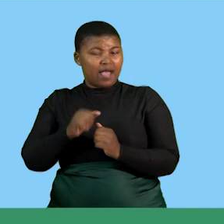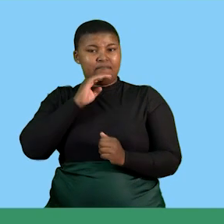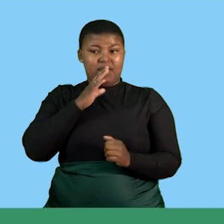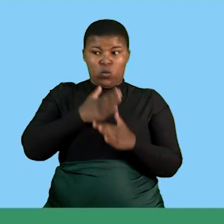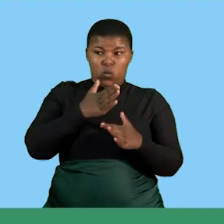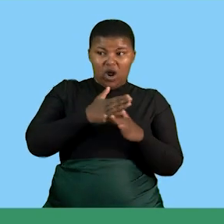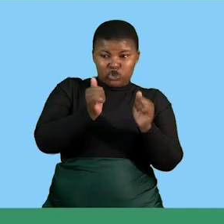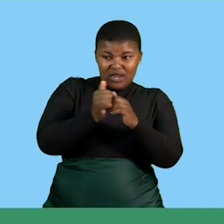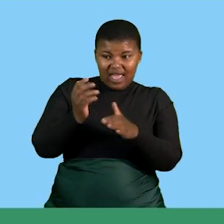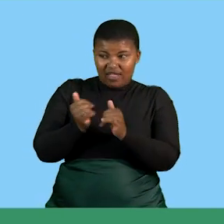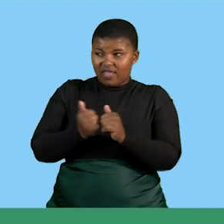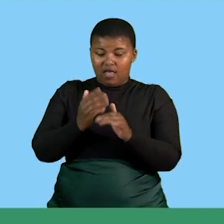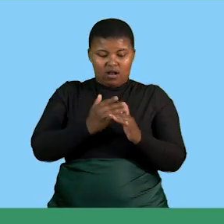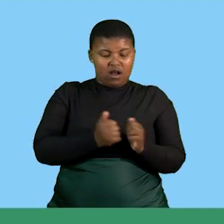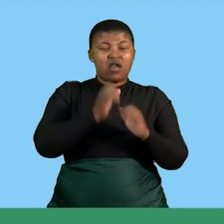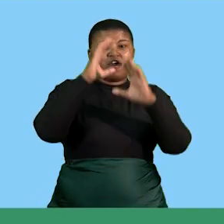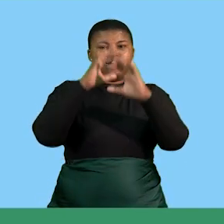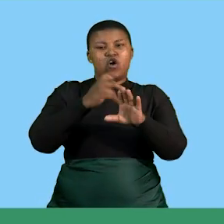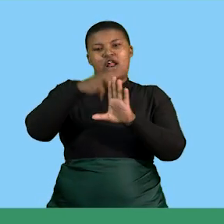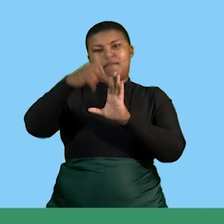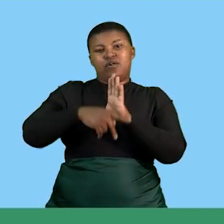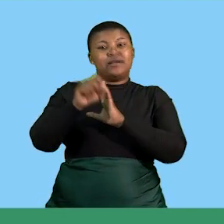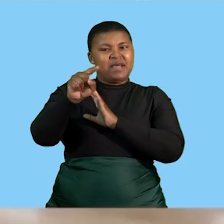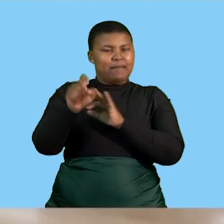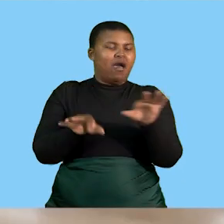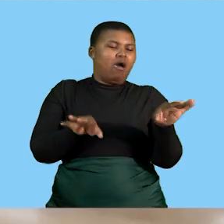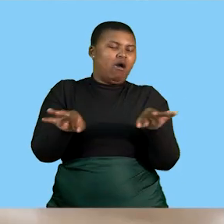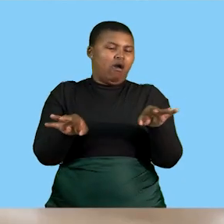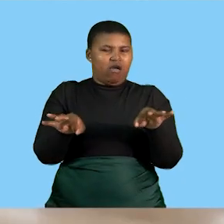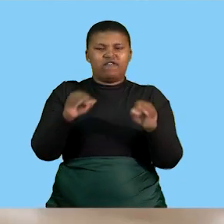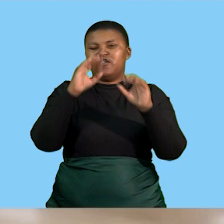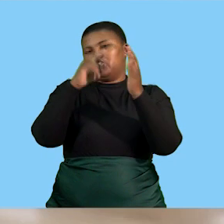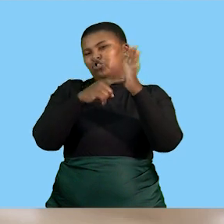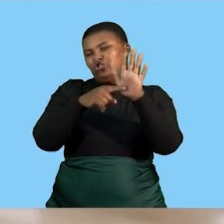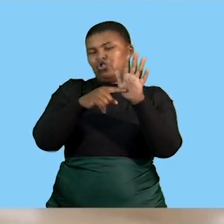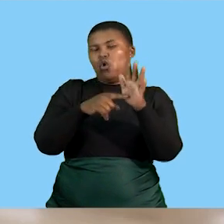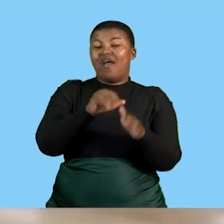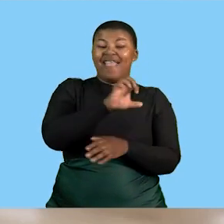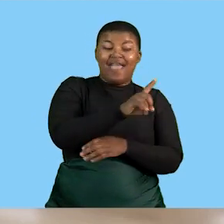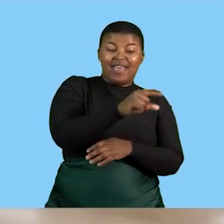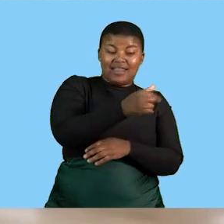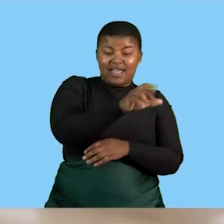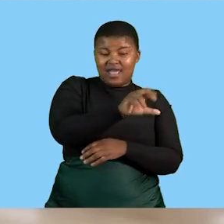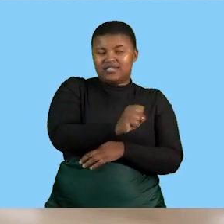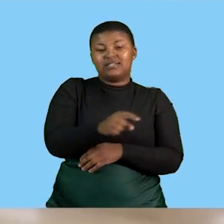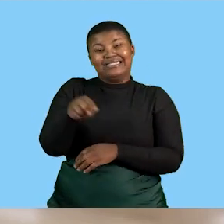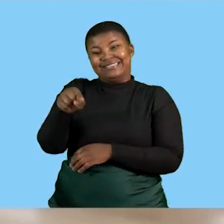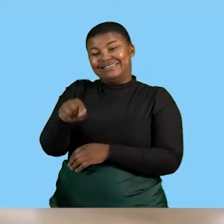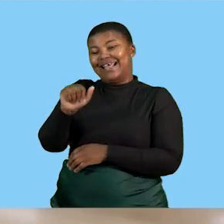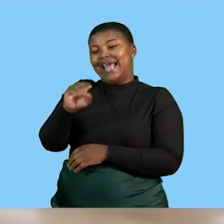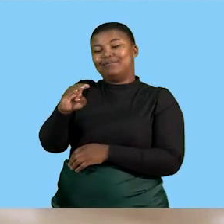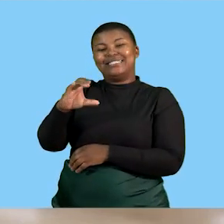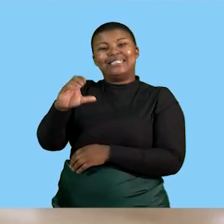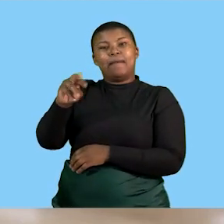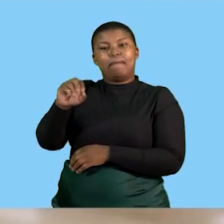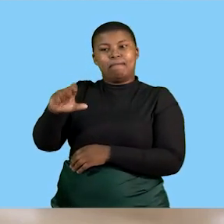together on a specific project. In this case, it's Edgars and ABC Mall working together on the fashion show, and both will